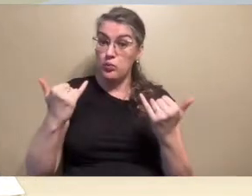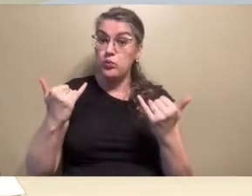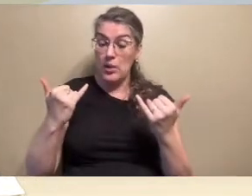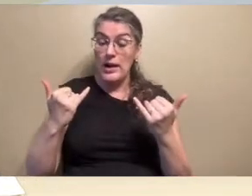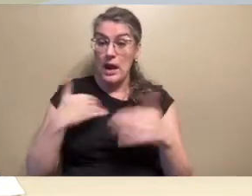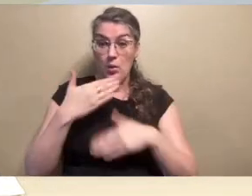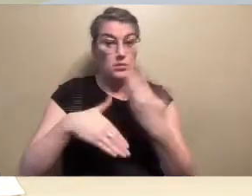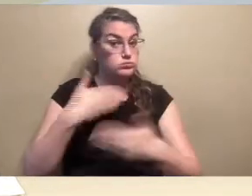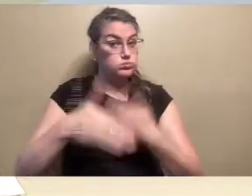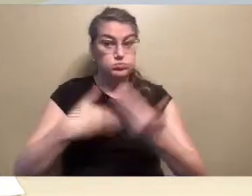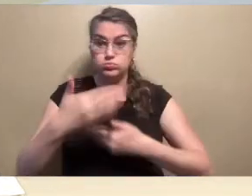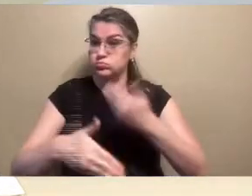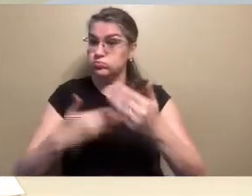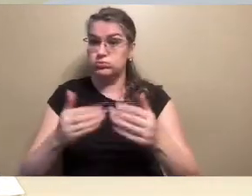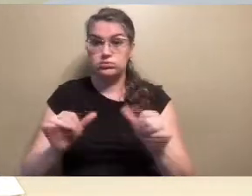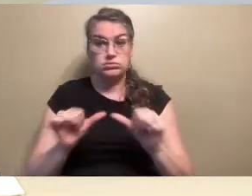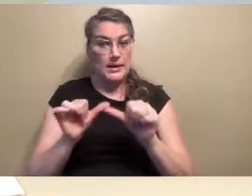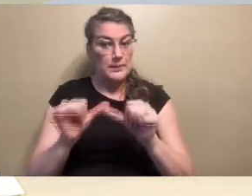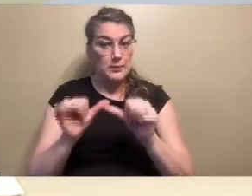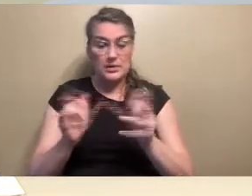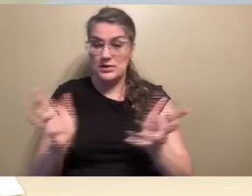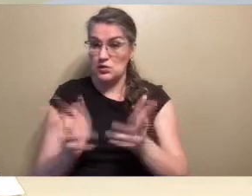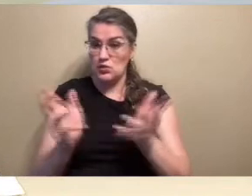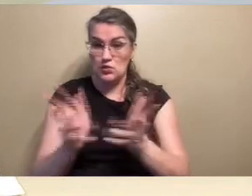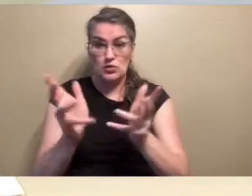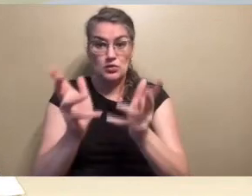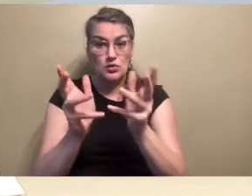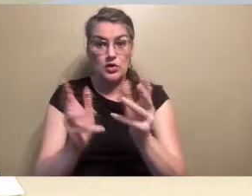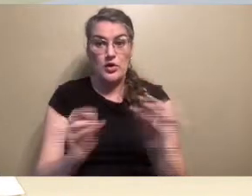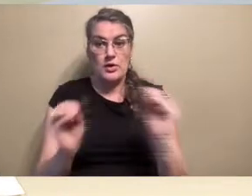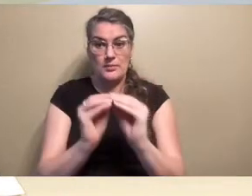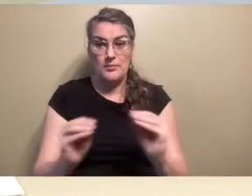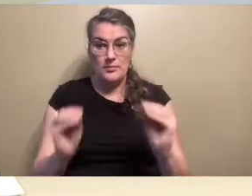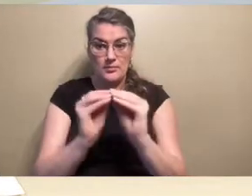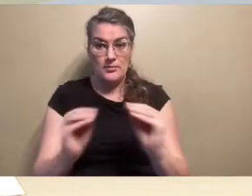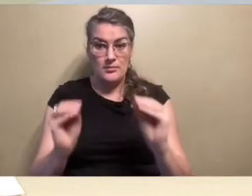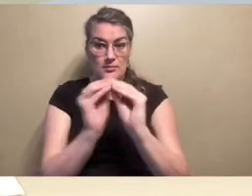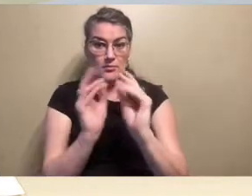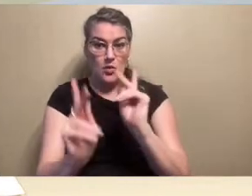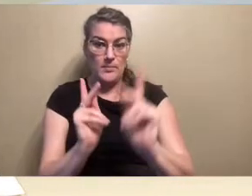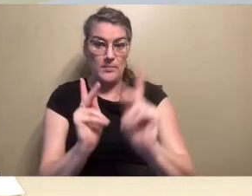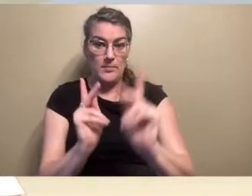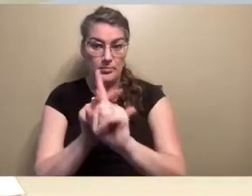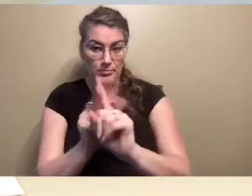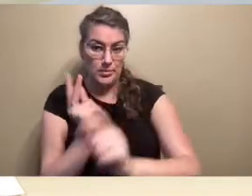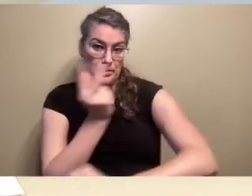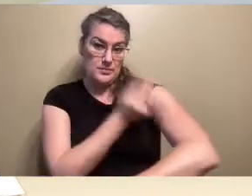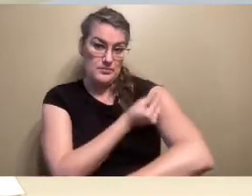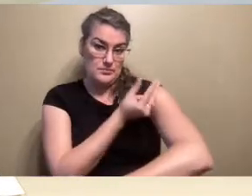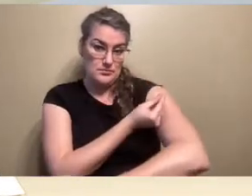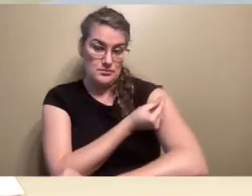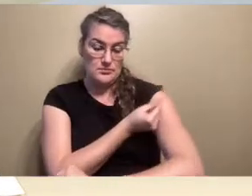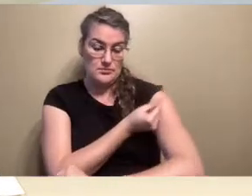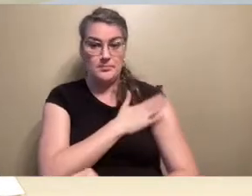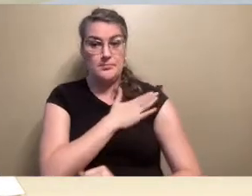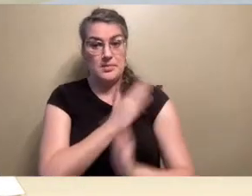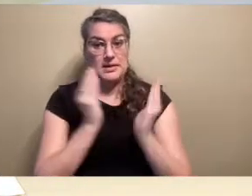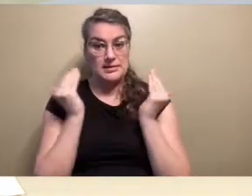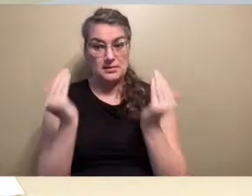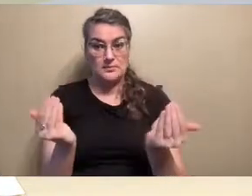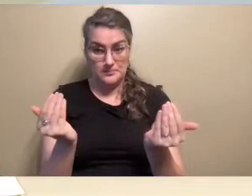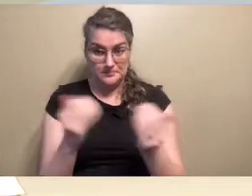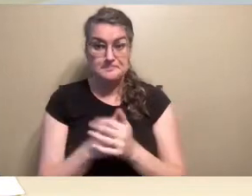view, and we'll continue, as we mentioned here, to try to reach people who may not have the same access